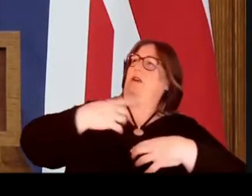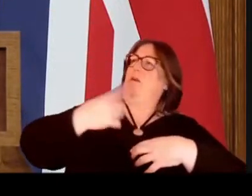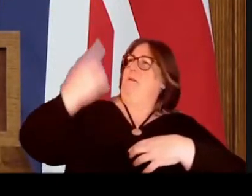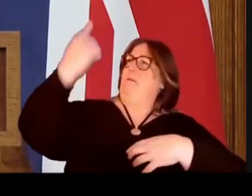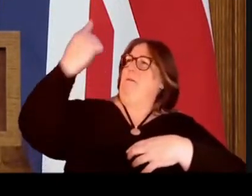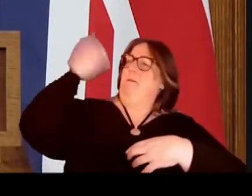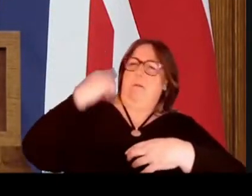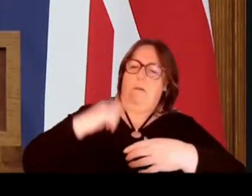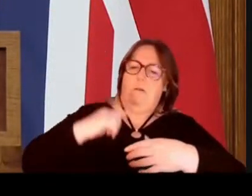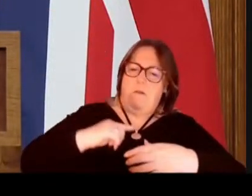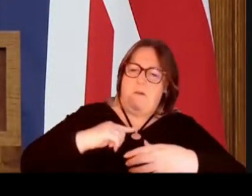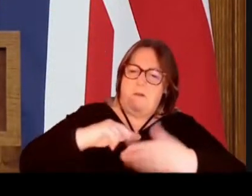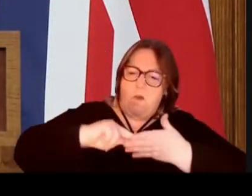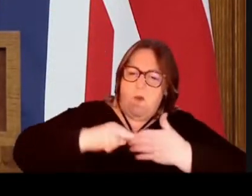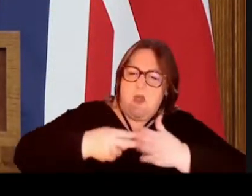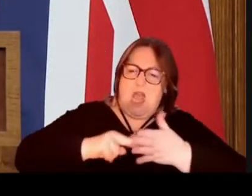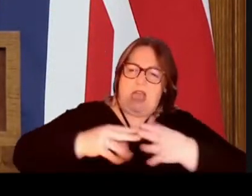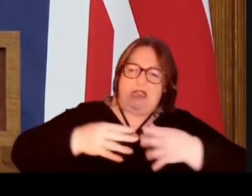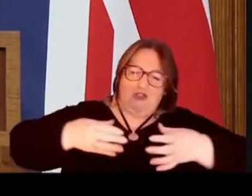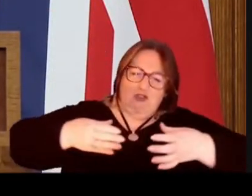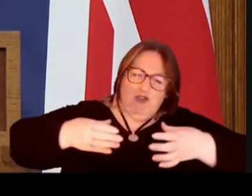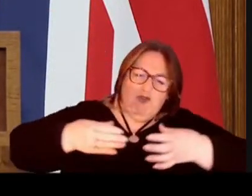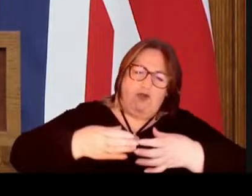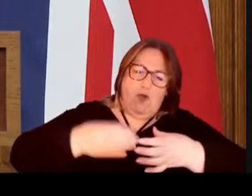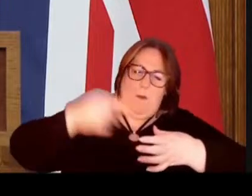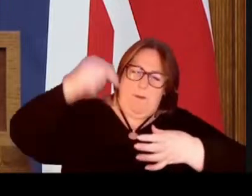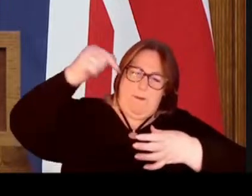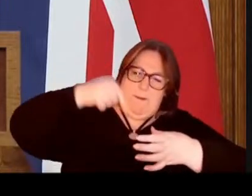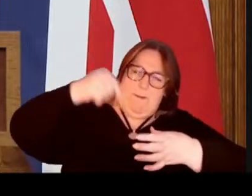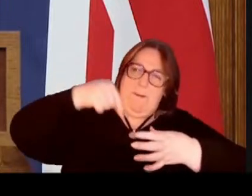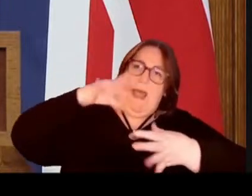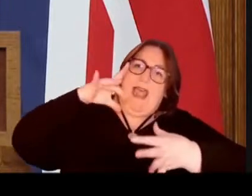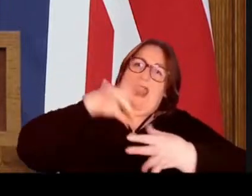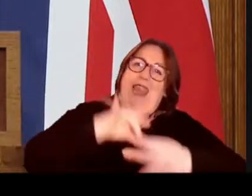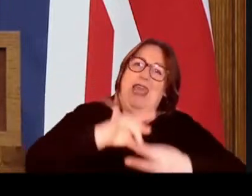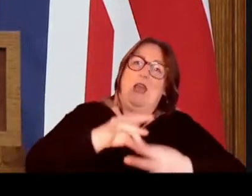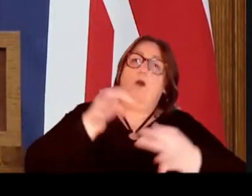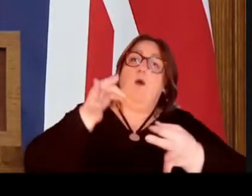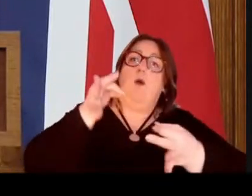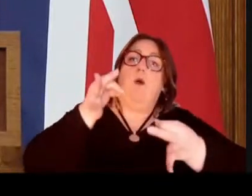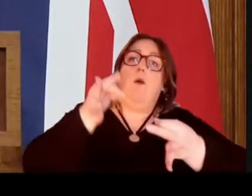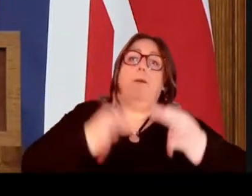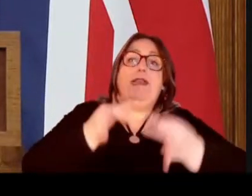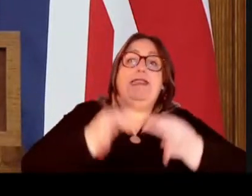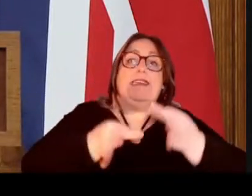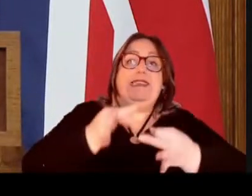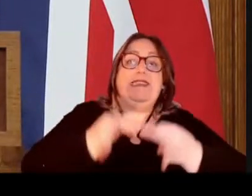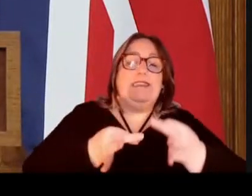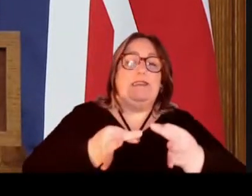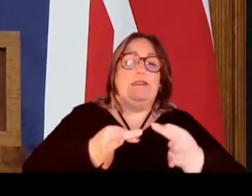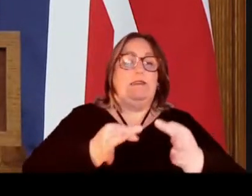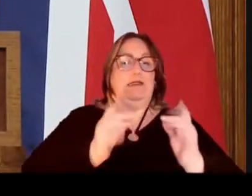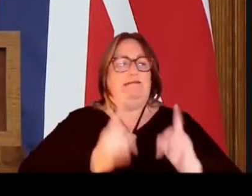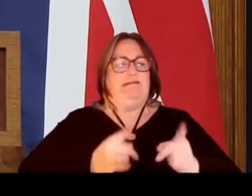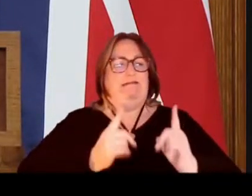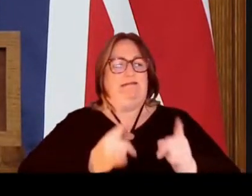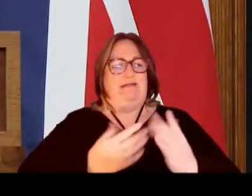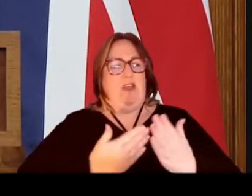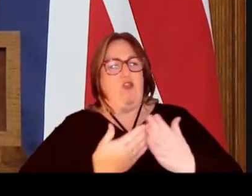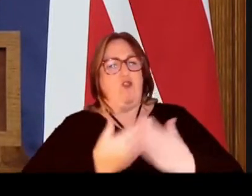clear political ideology and motive. Because it's not that, it is a new and different threat, it doesn't